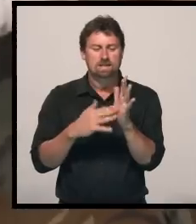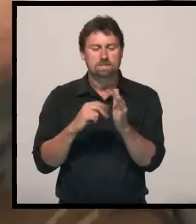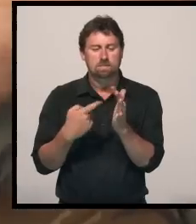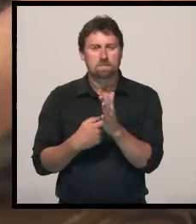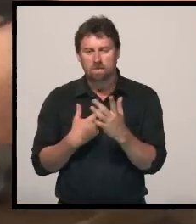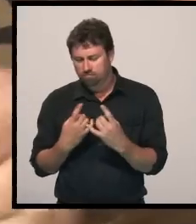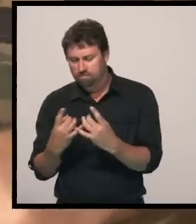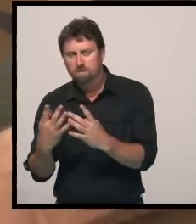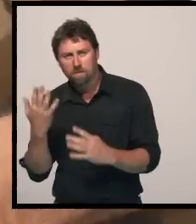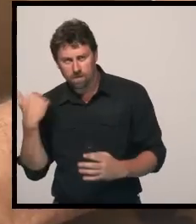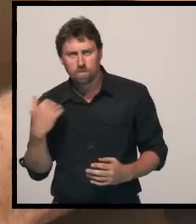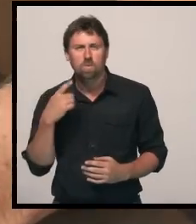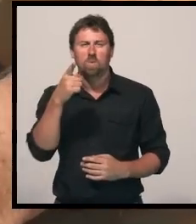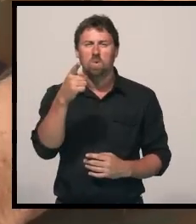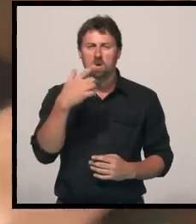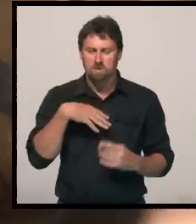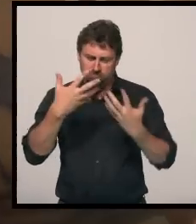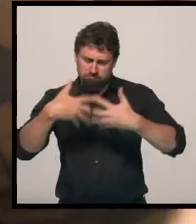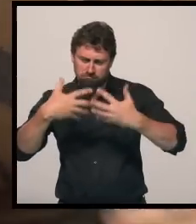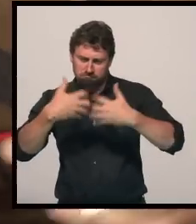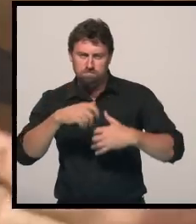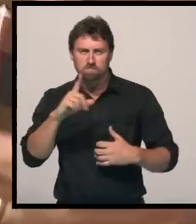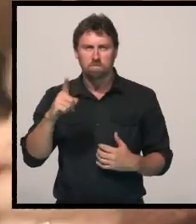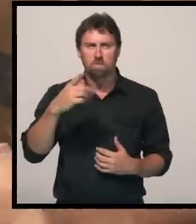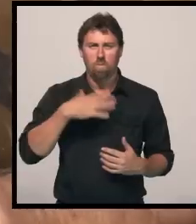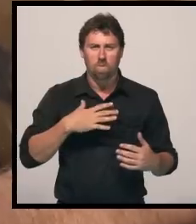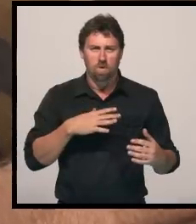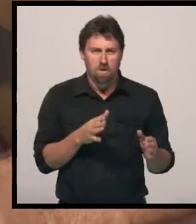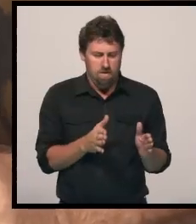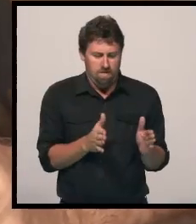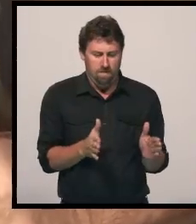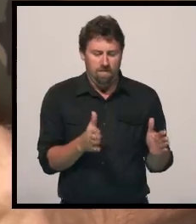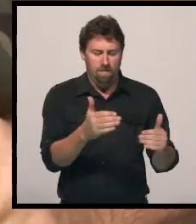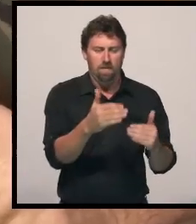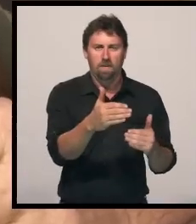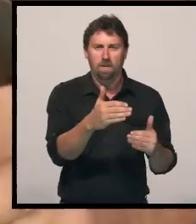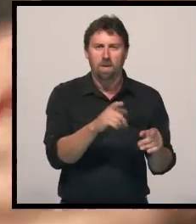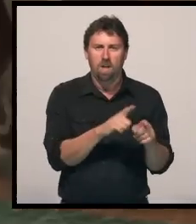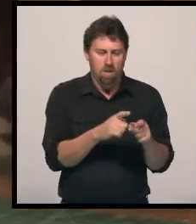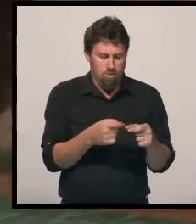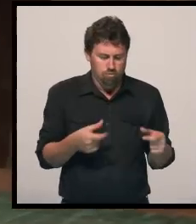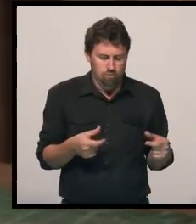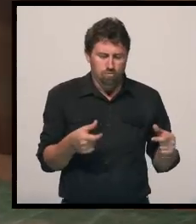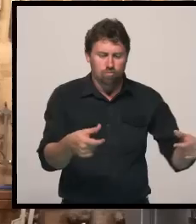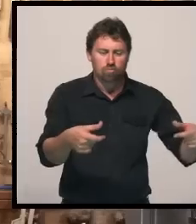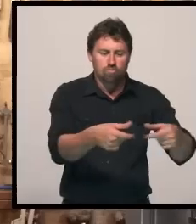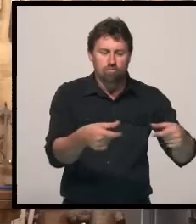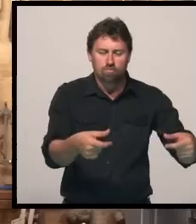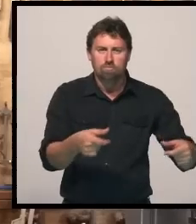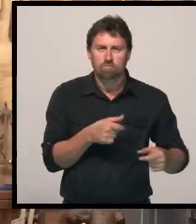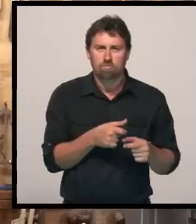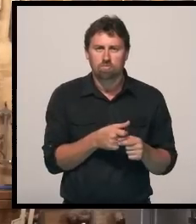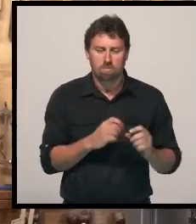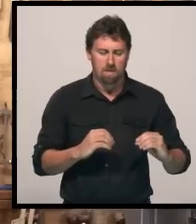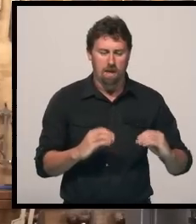work out how much you want the stand to protrude from the box. I like about 5 mil